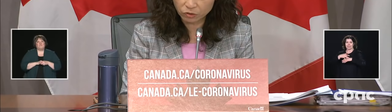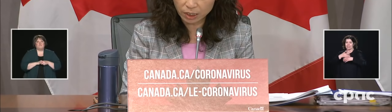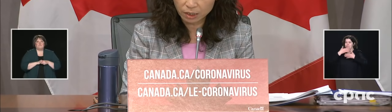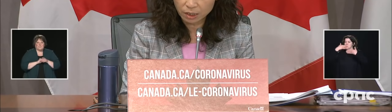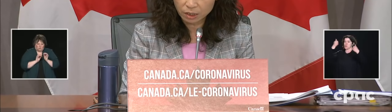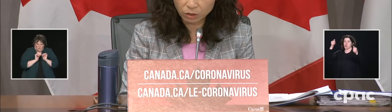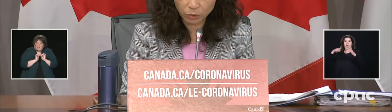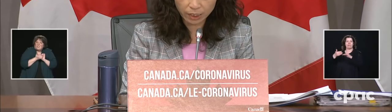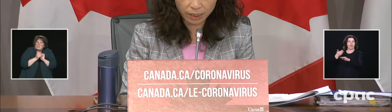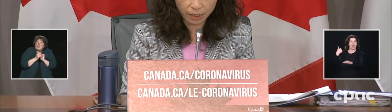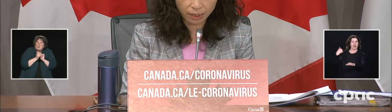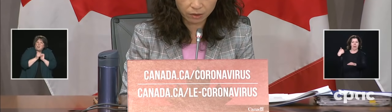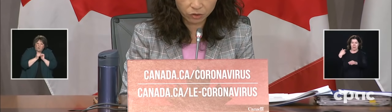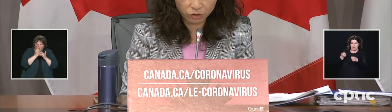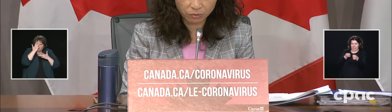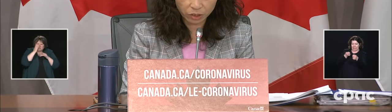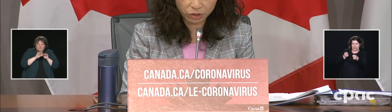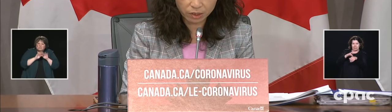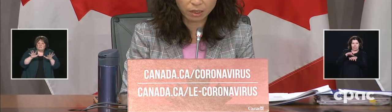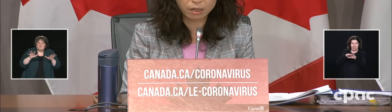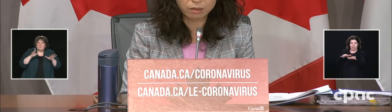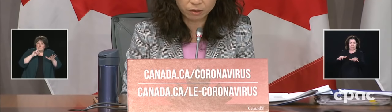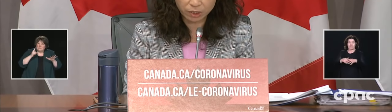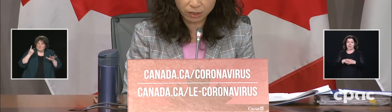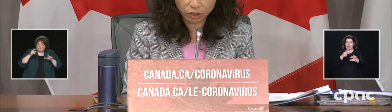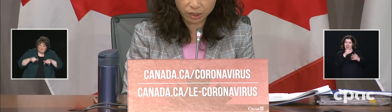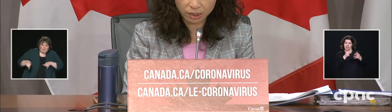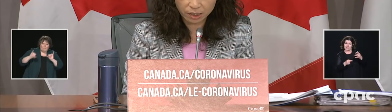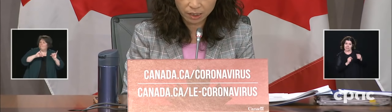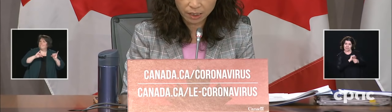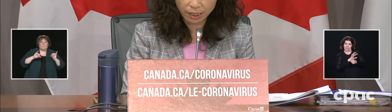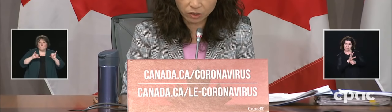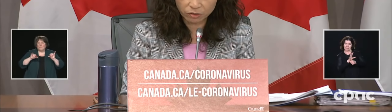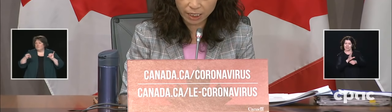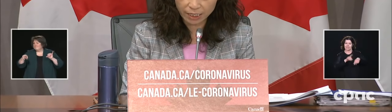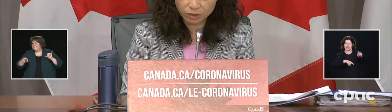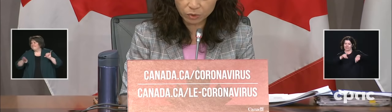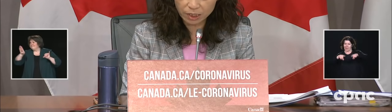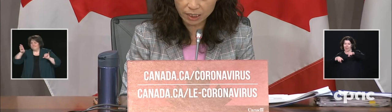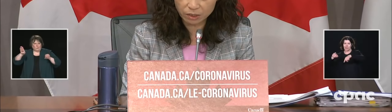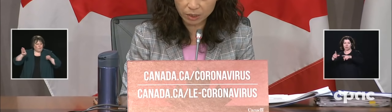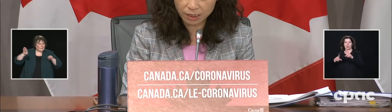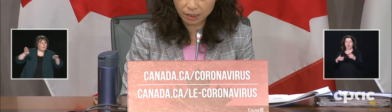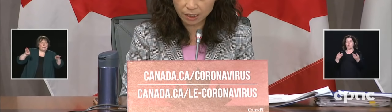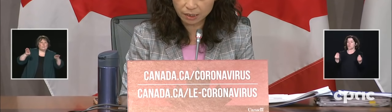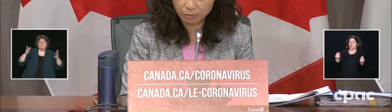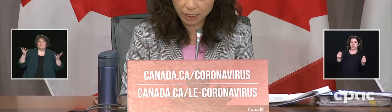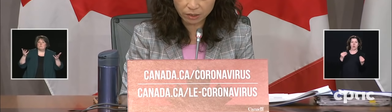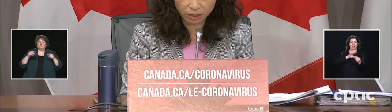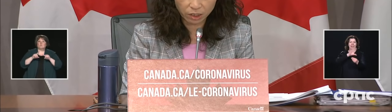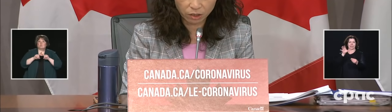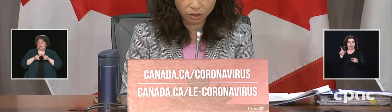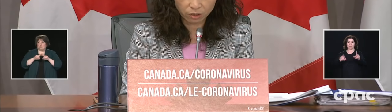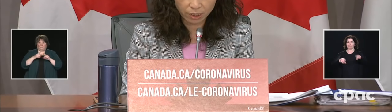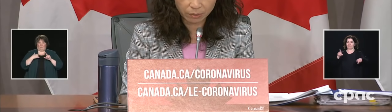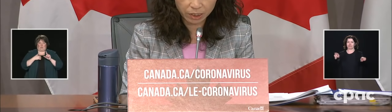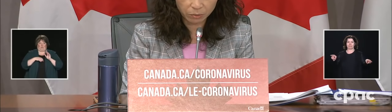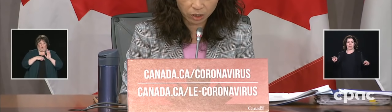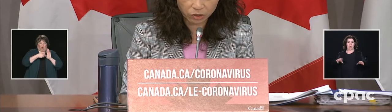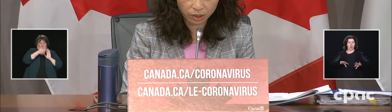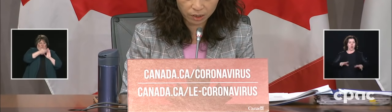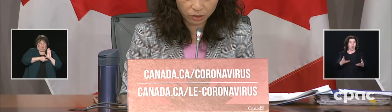the country, so when and how control measures are readjusted and or relaxed will need to be decided based on the